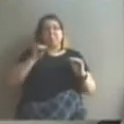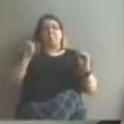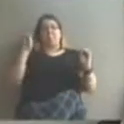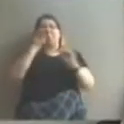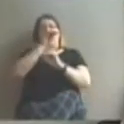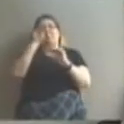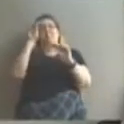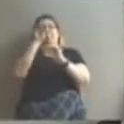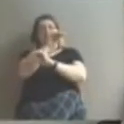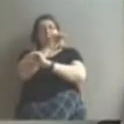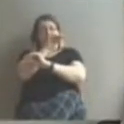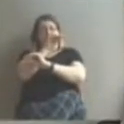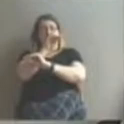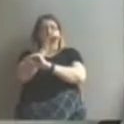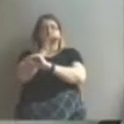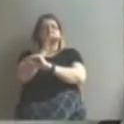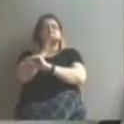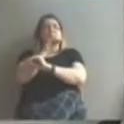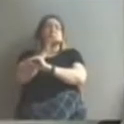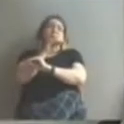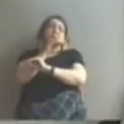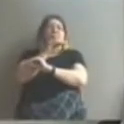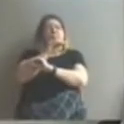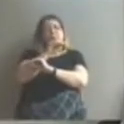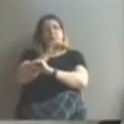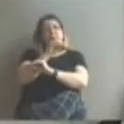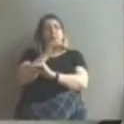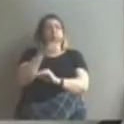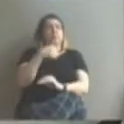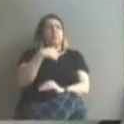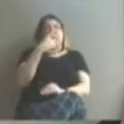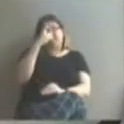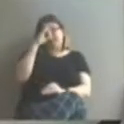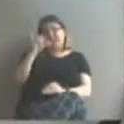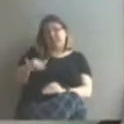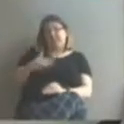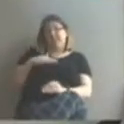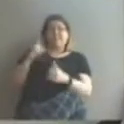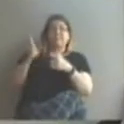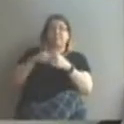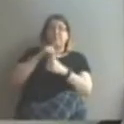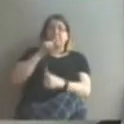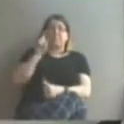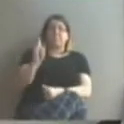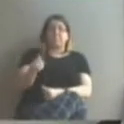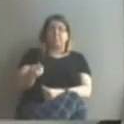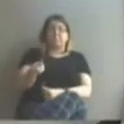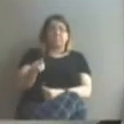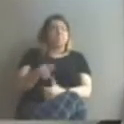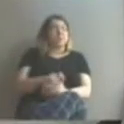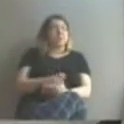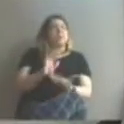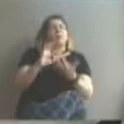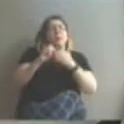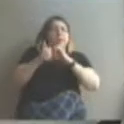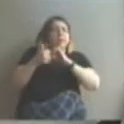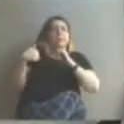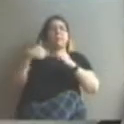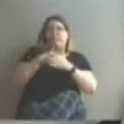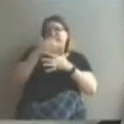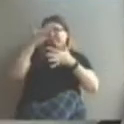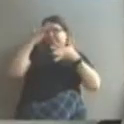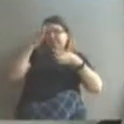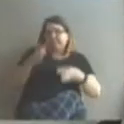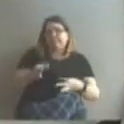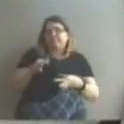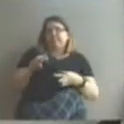more efficient if we do this or this. So I think that's my first question, is how did we arrive